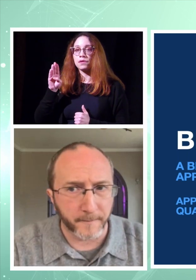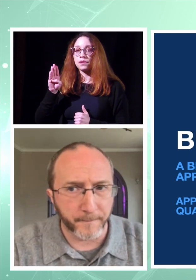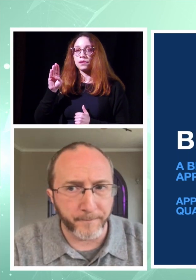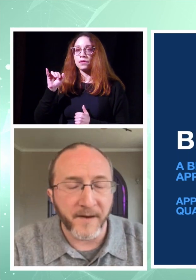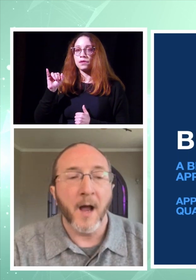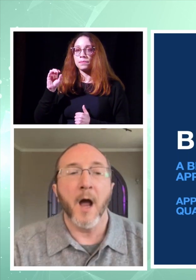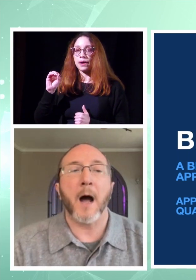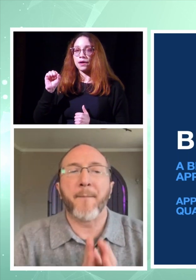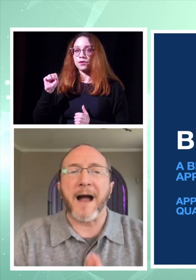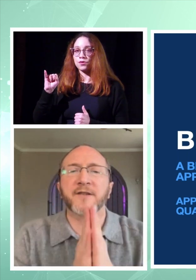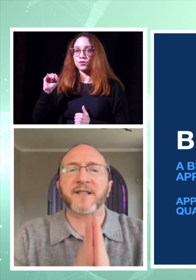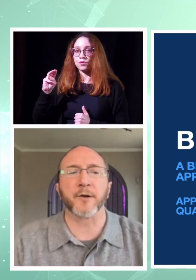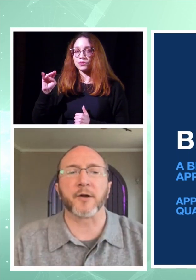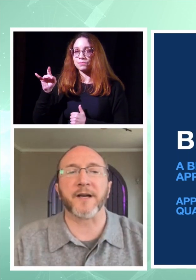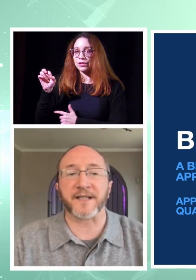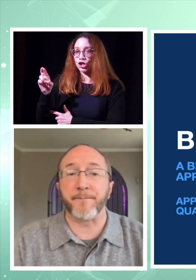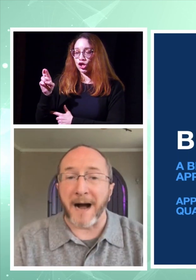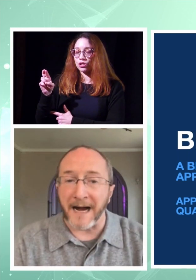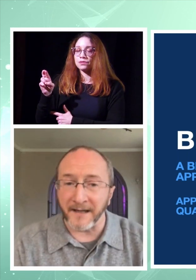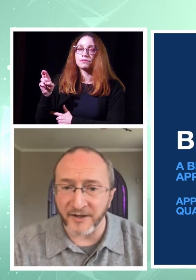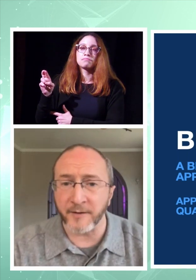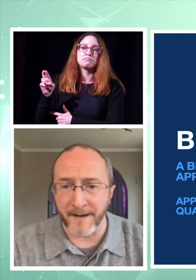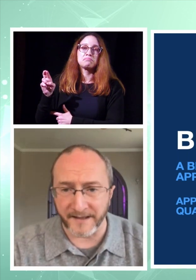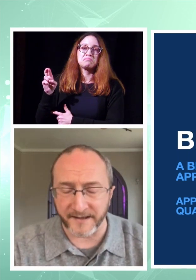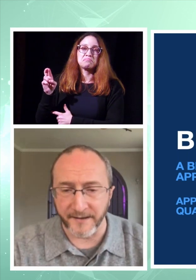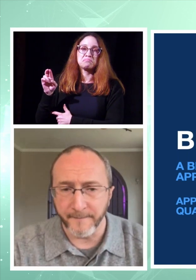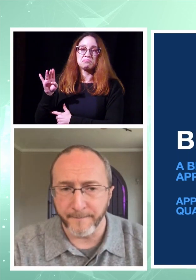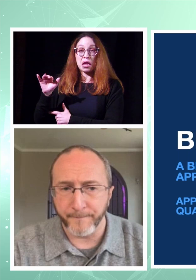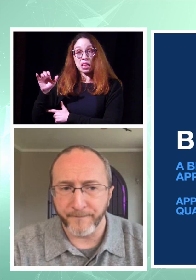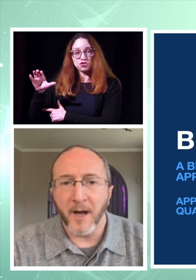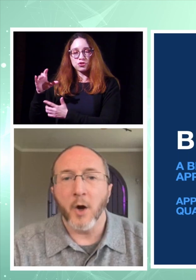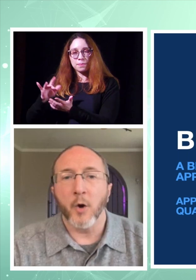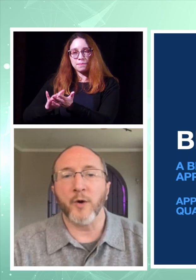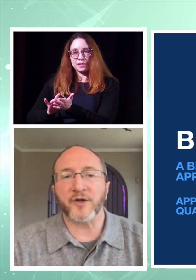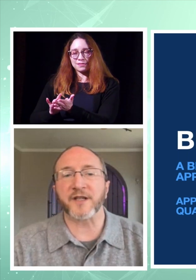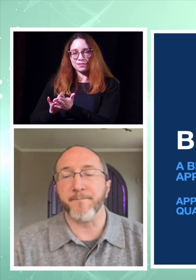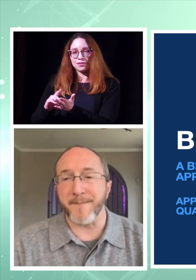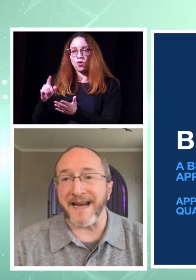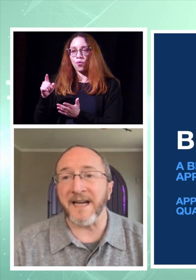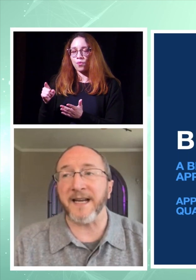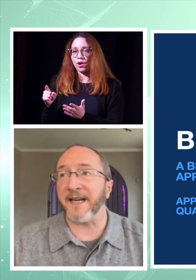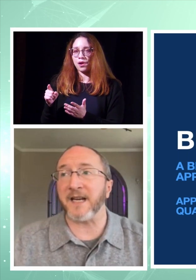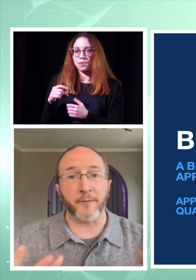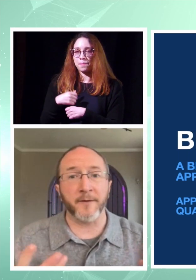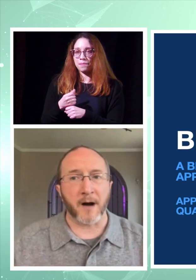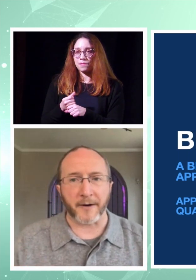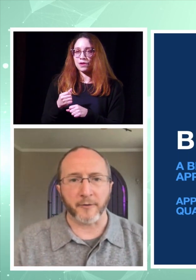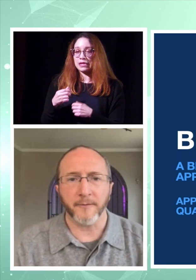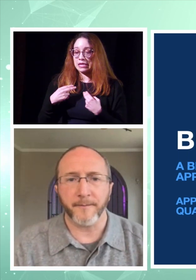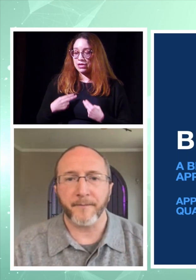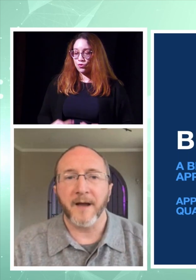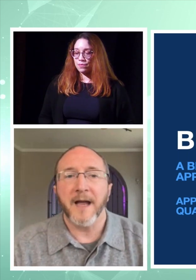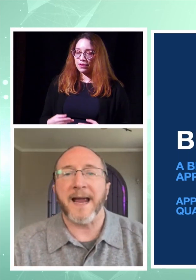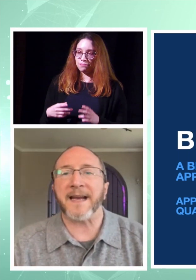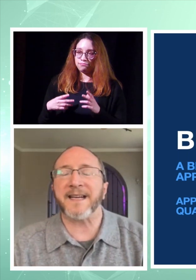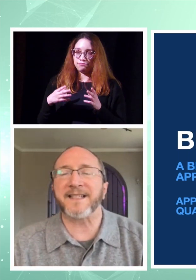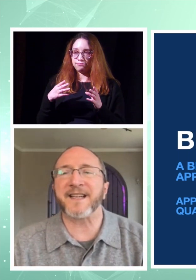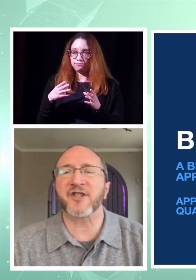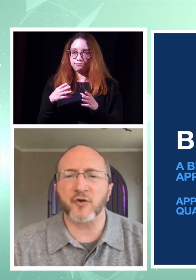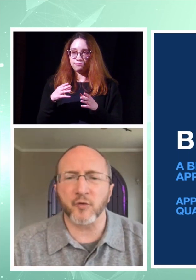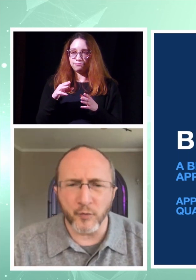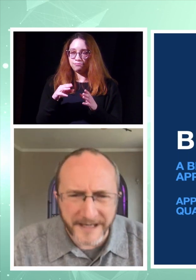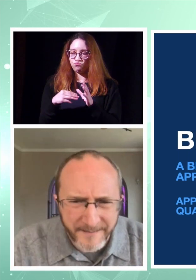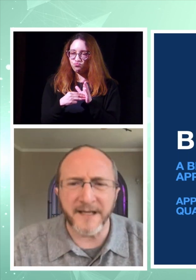biosimilar. A biosimilar is a biologic medicine which is made in a human model, and